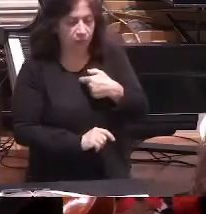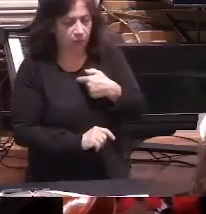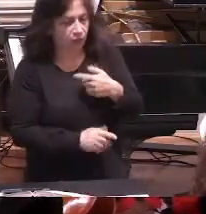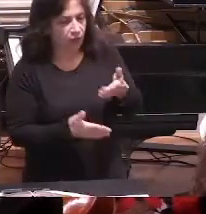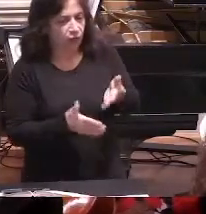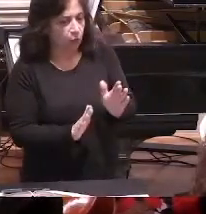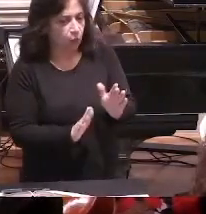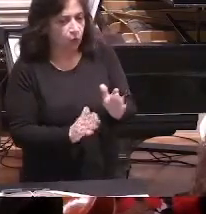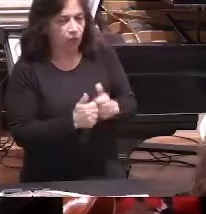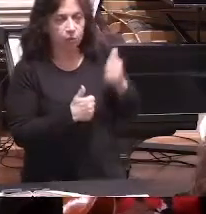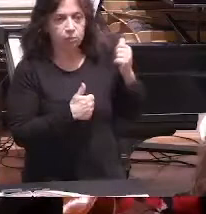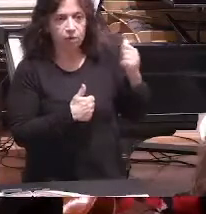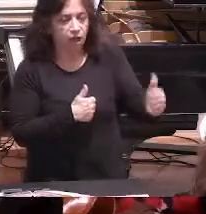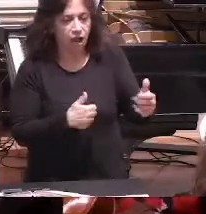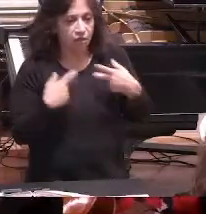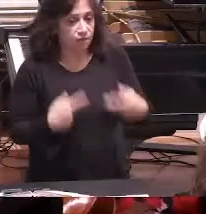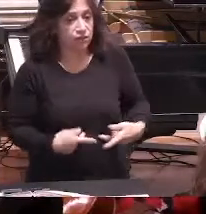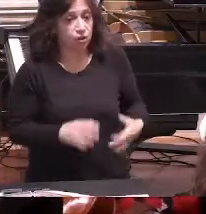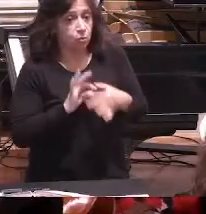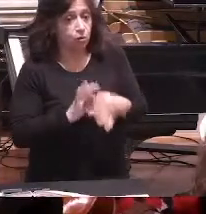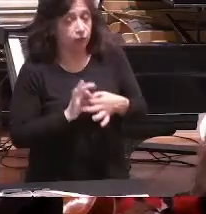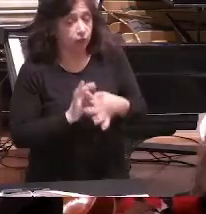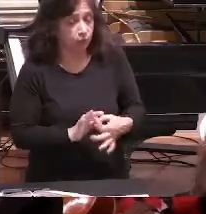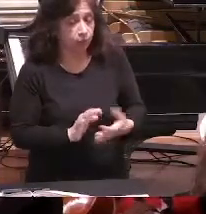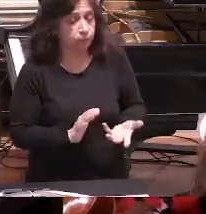far beyond the physical relationship.